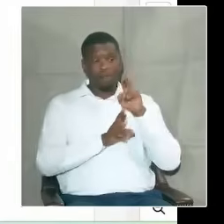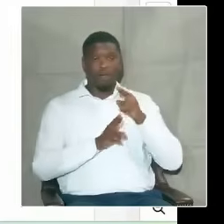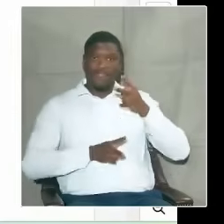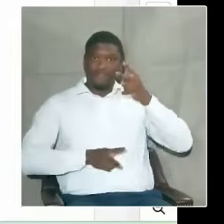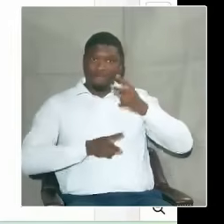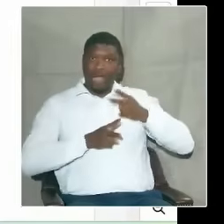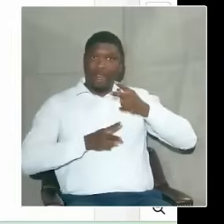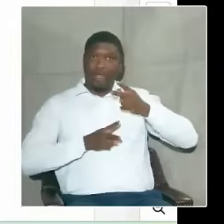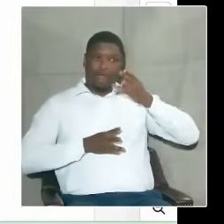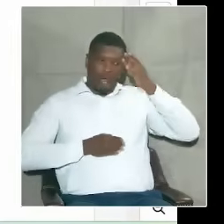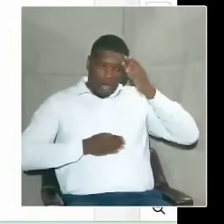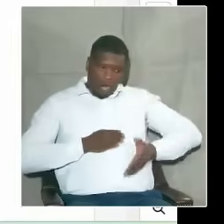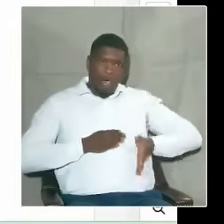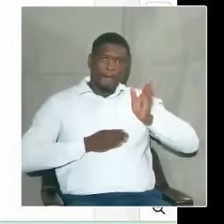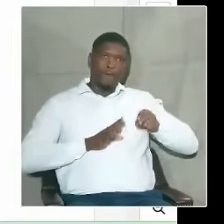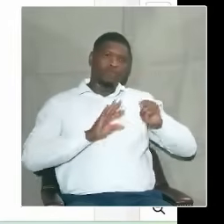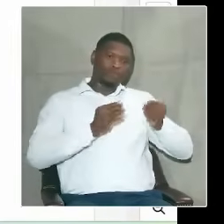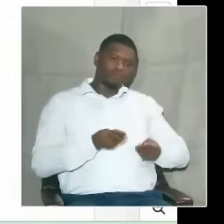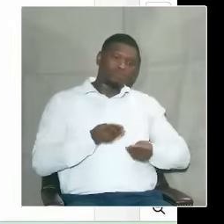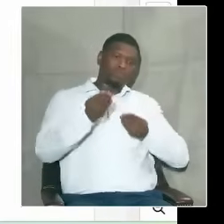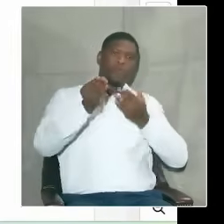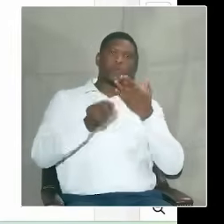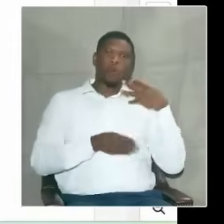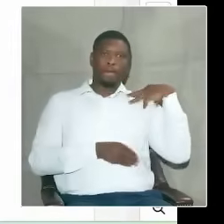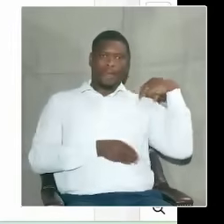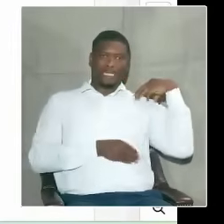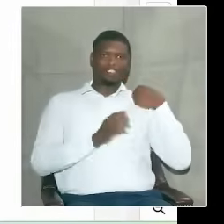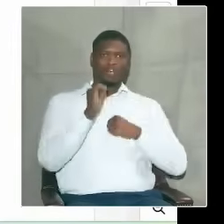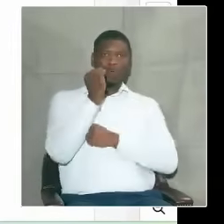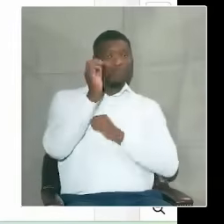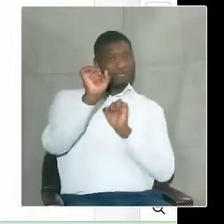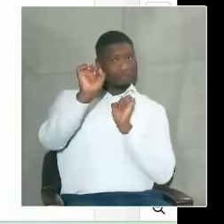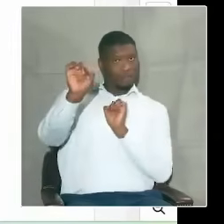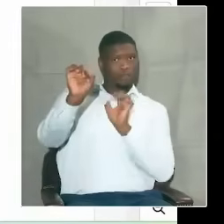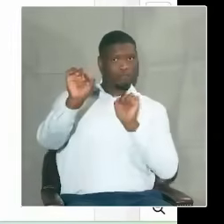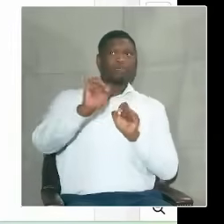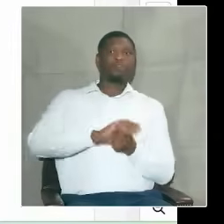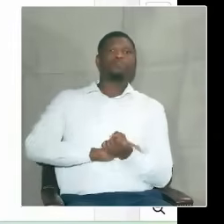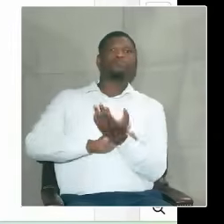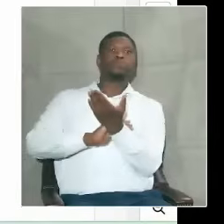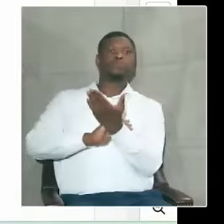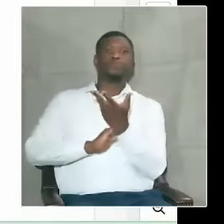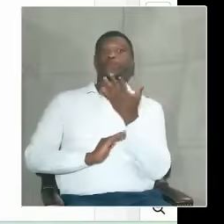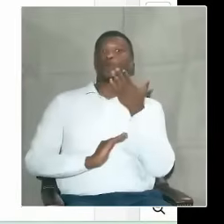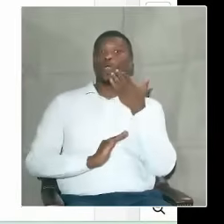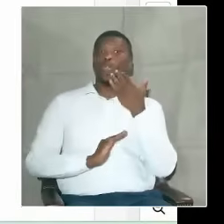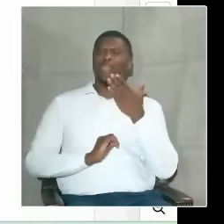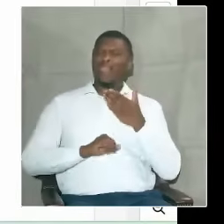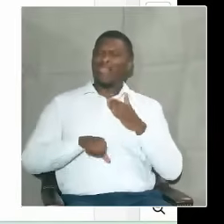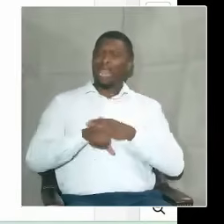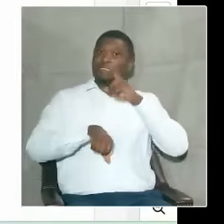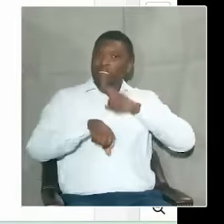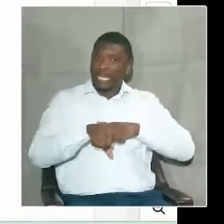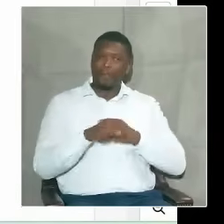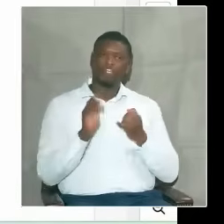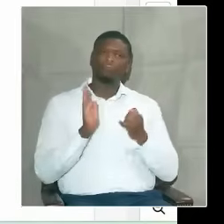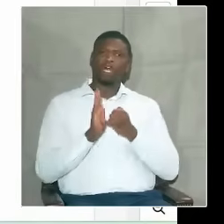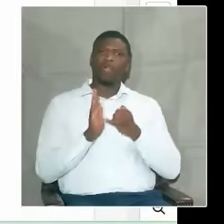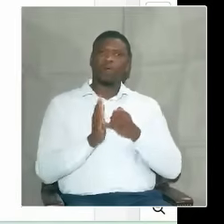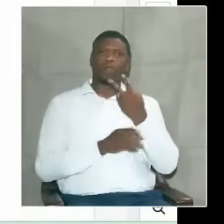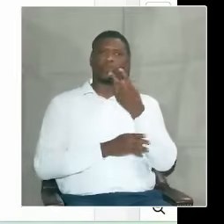submitted to the Ministry Management Executive Committee meeting late January